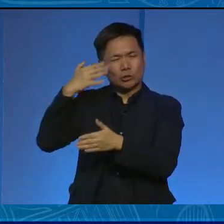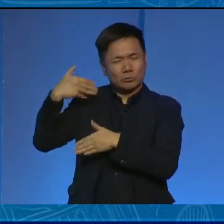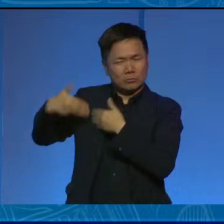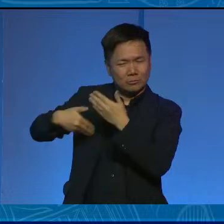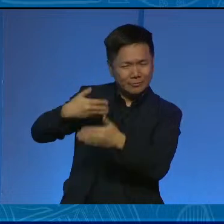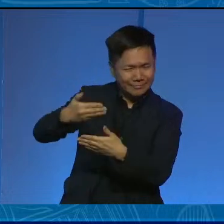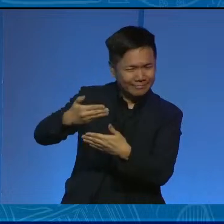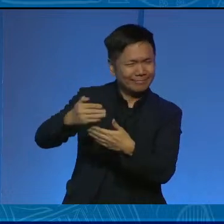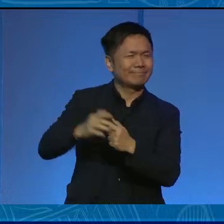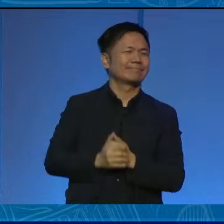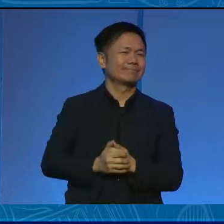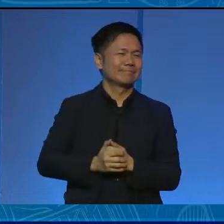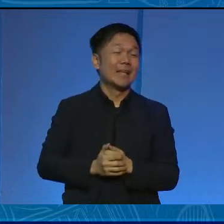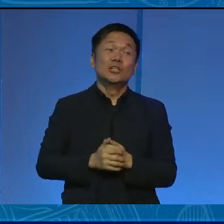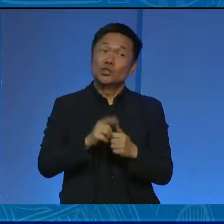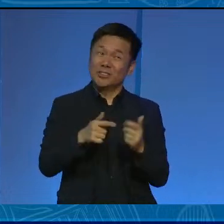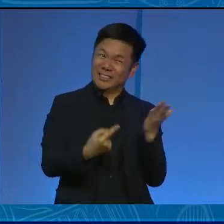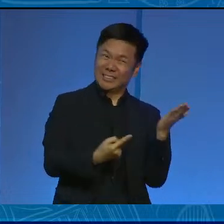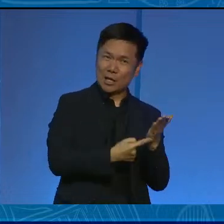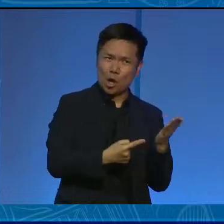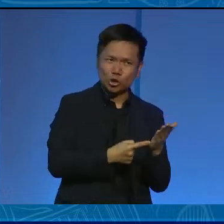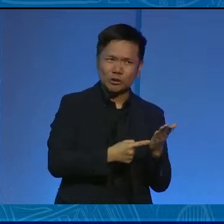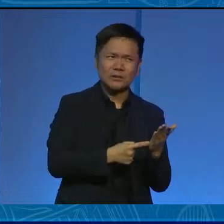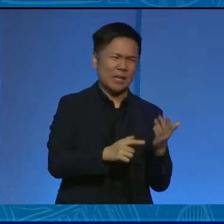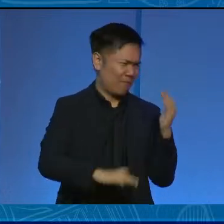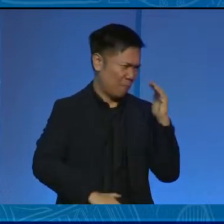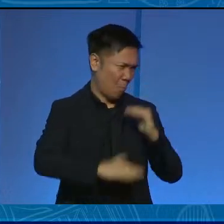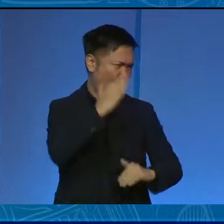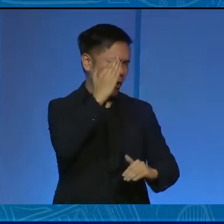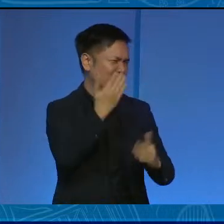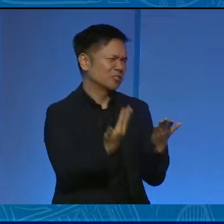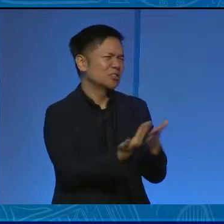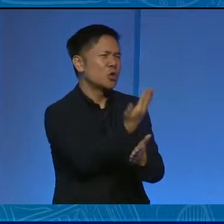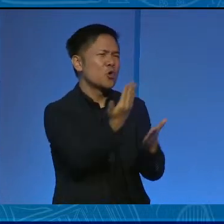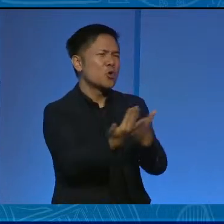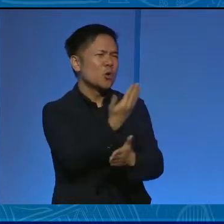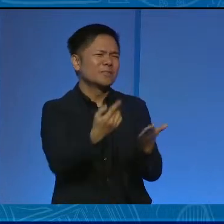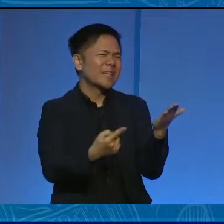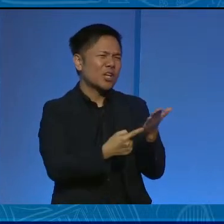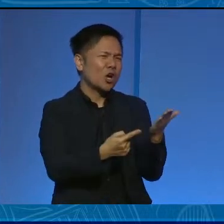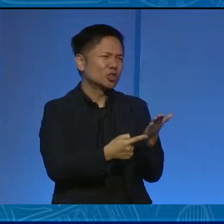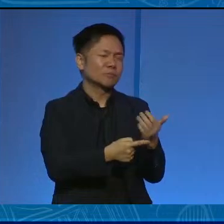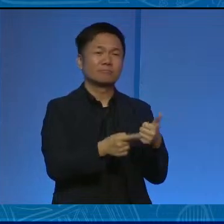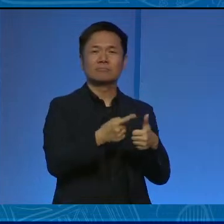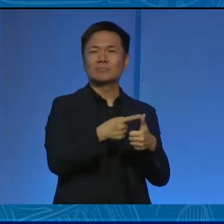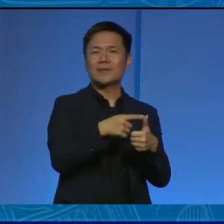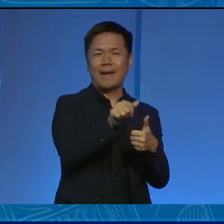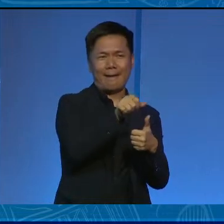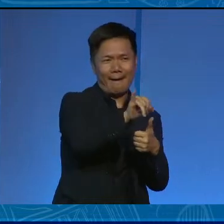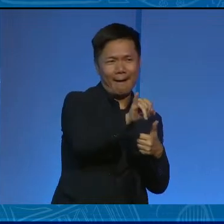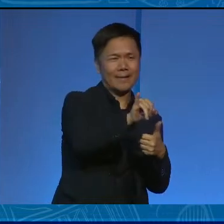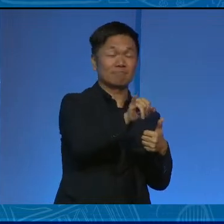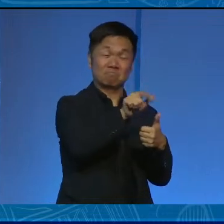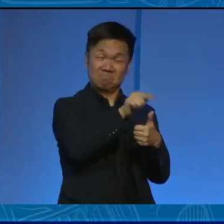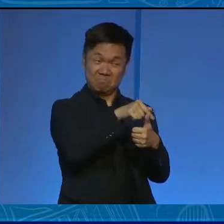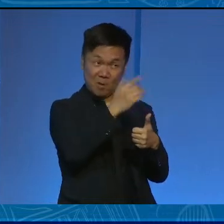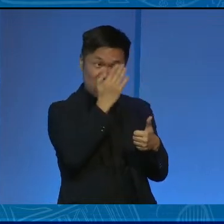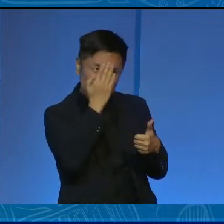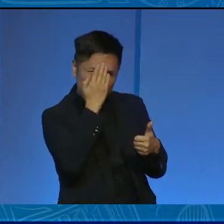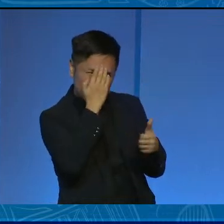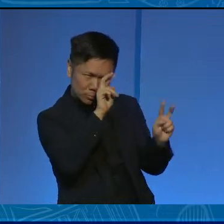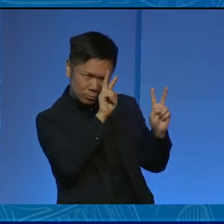end, this means leveraging emerging technologies such as artificial intelligence and machine learning to scale